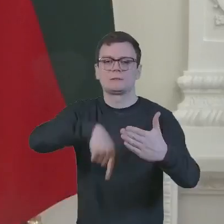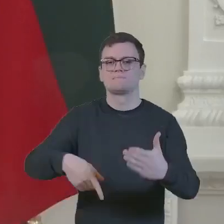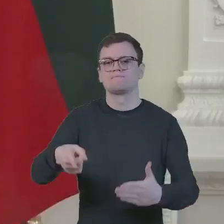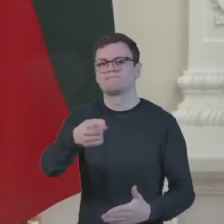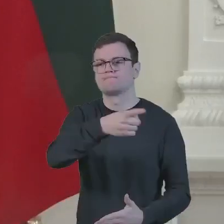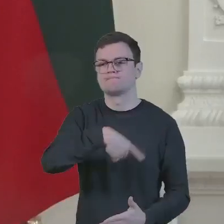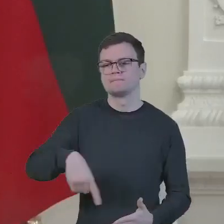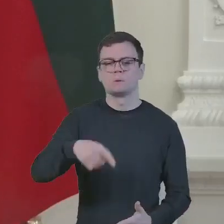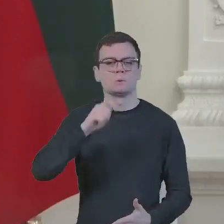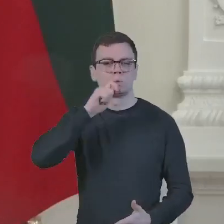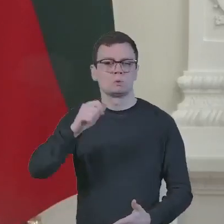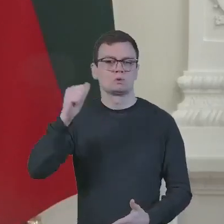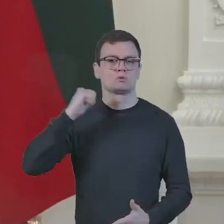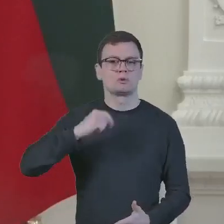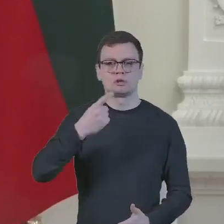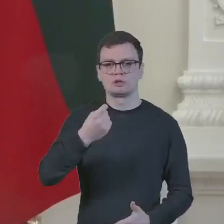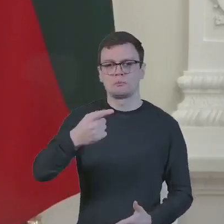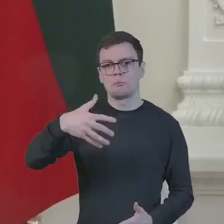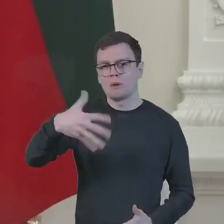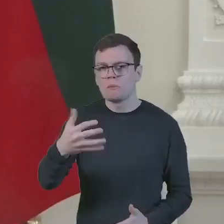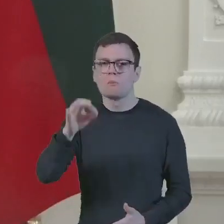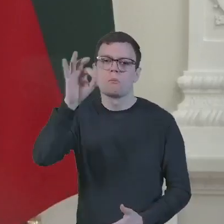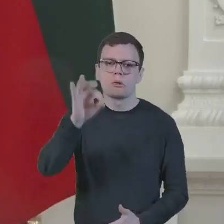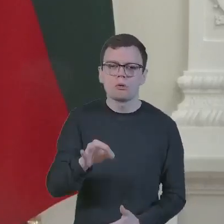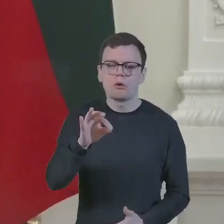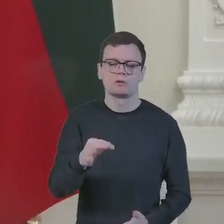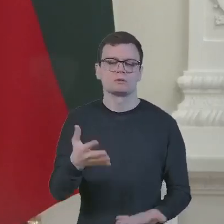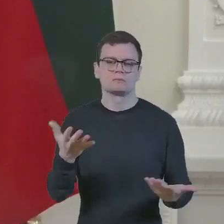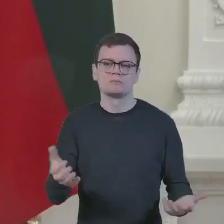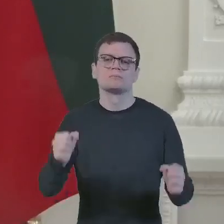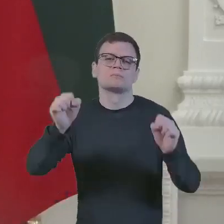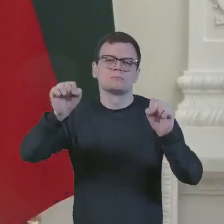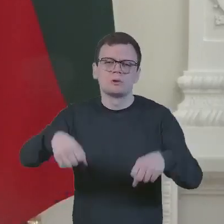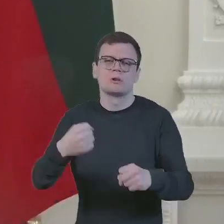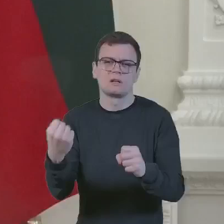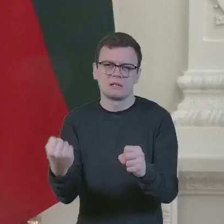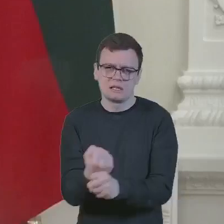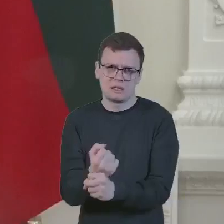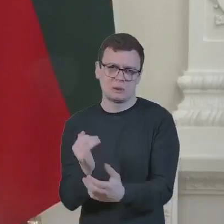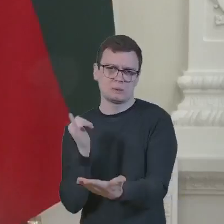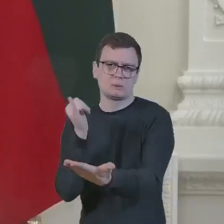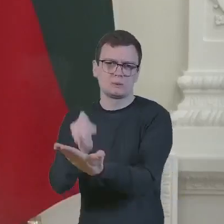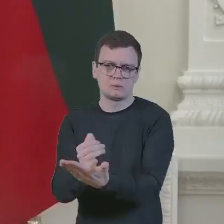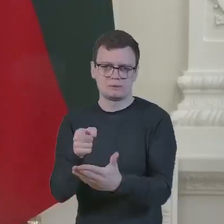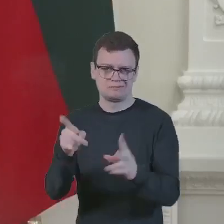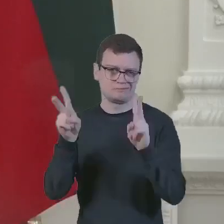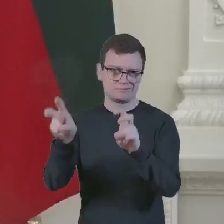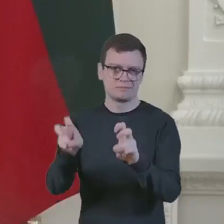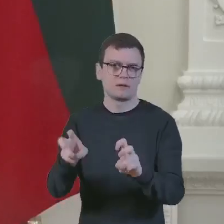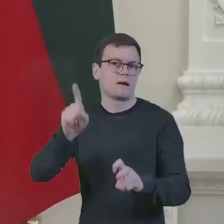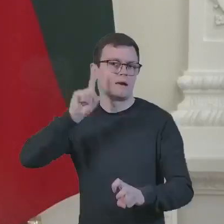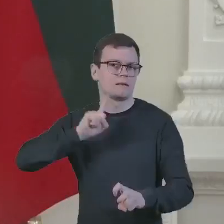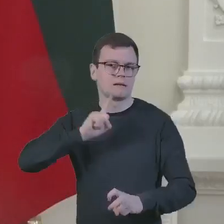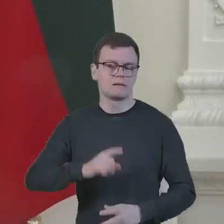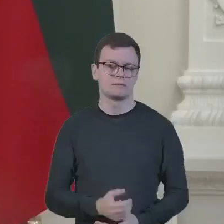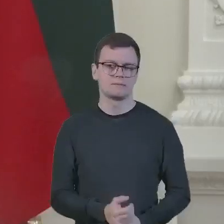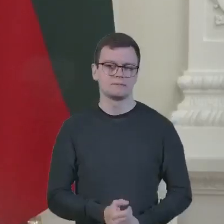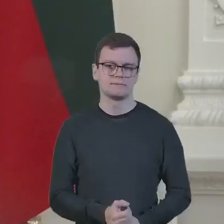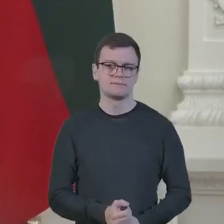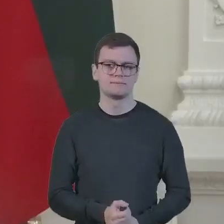convinced that Ukraine deserves a candidate status 105%.